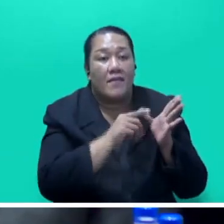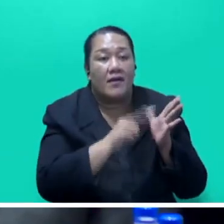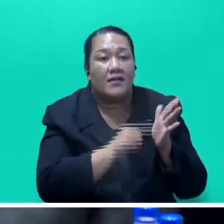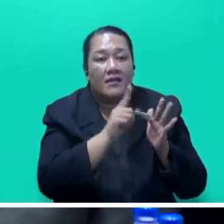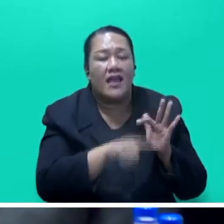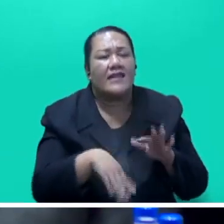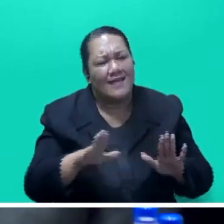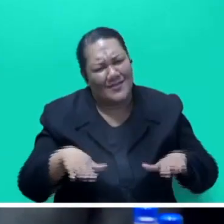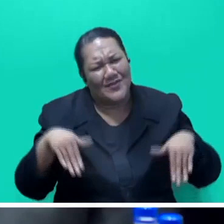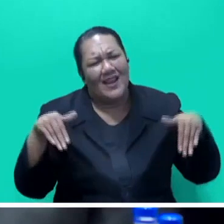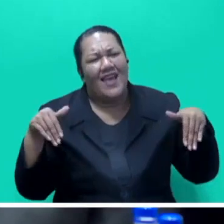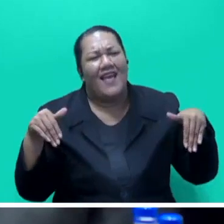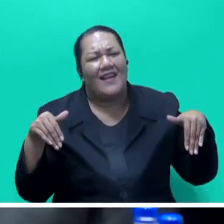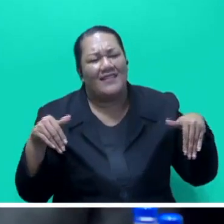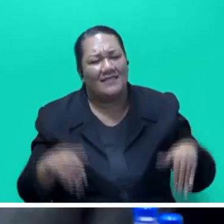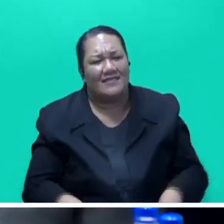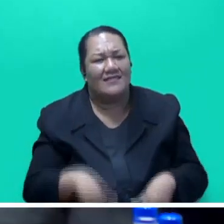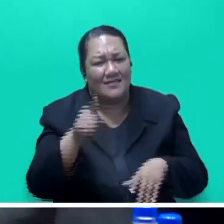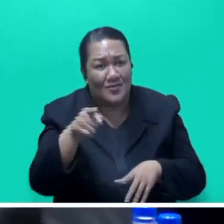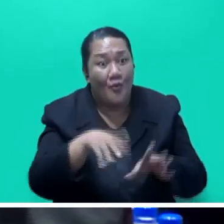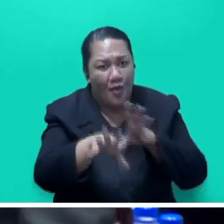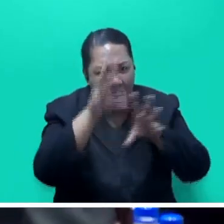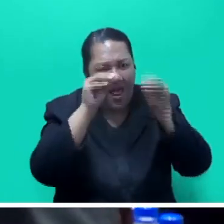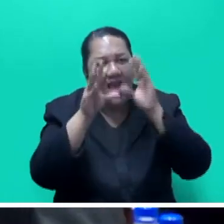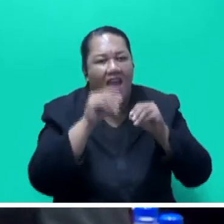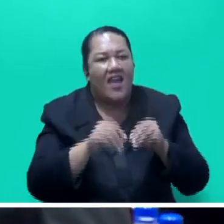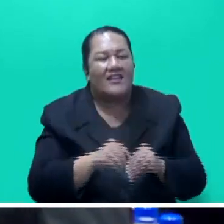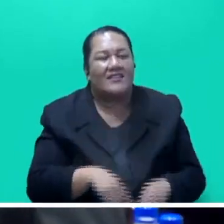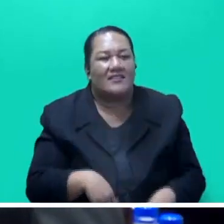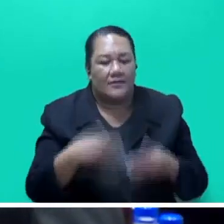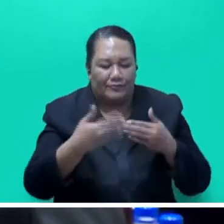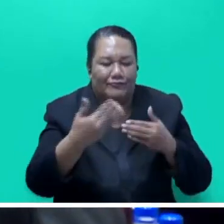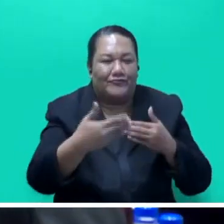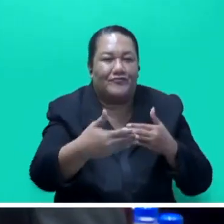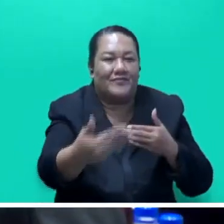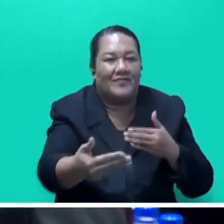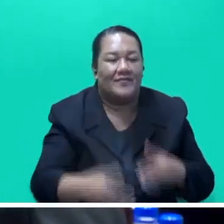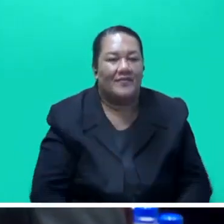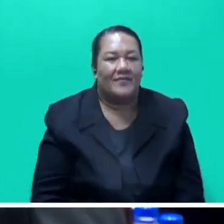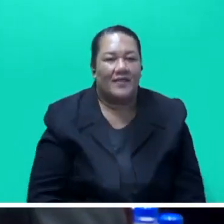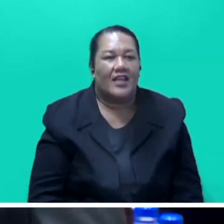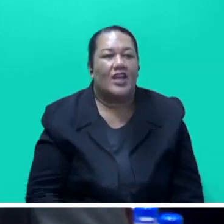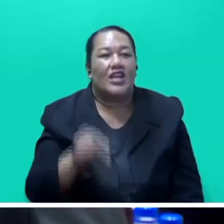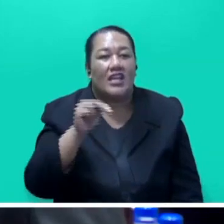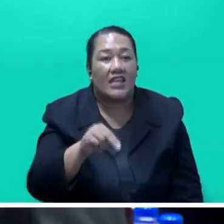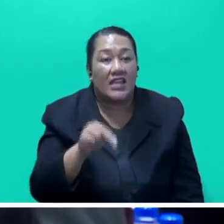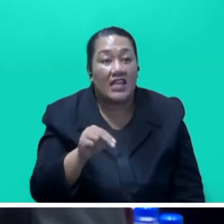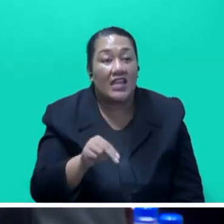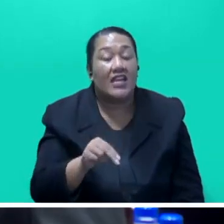just relax. You will learn in the course of time, and you have to spend some time in the